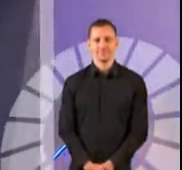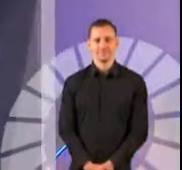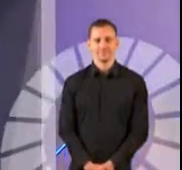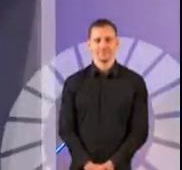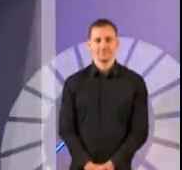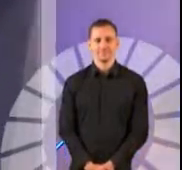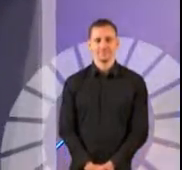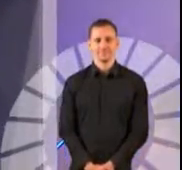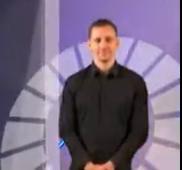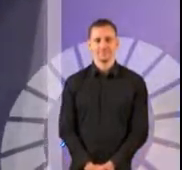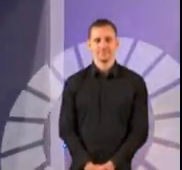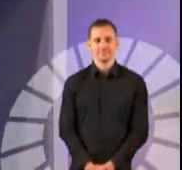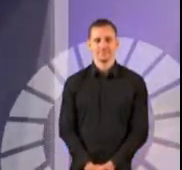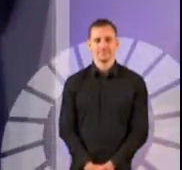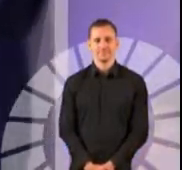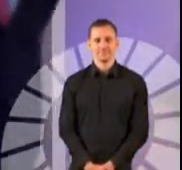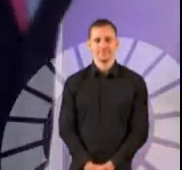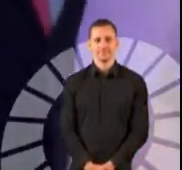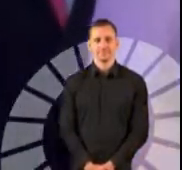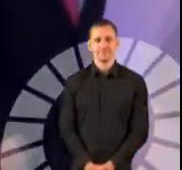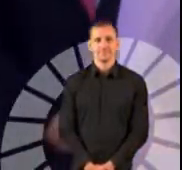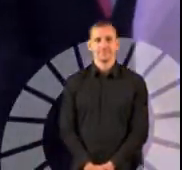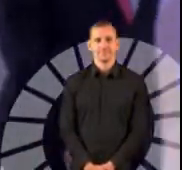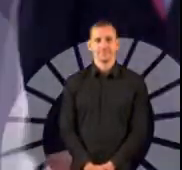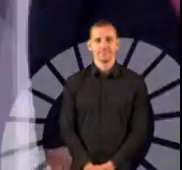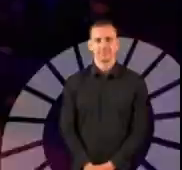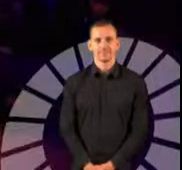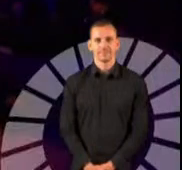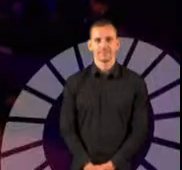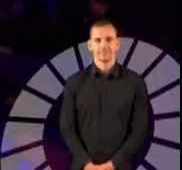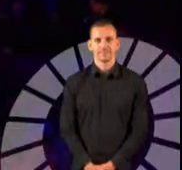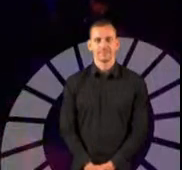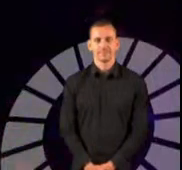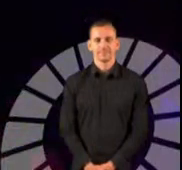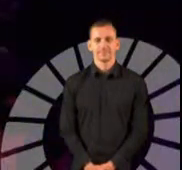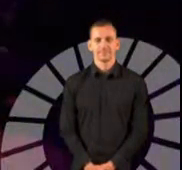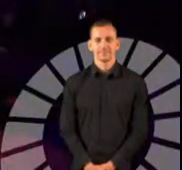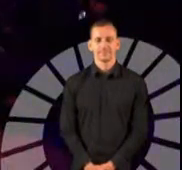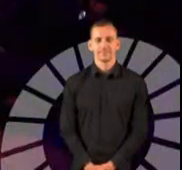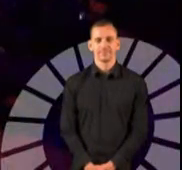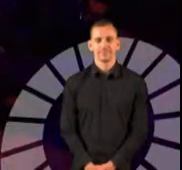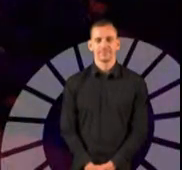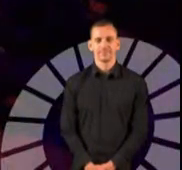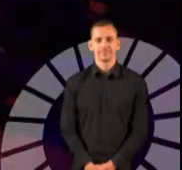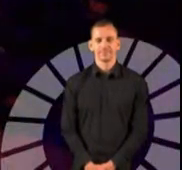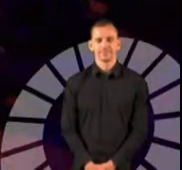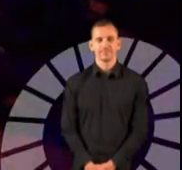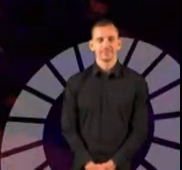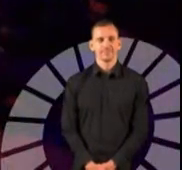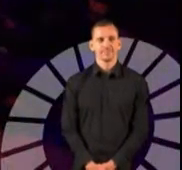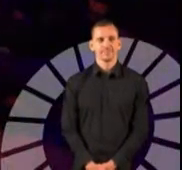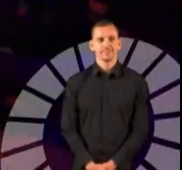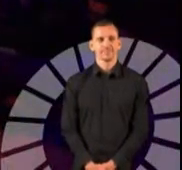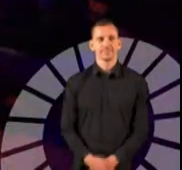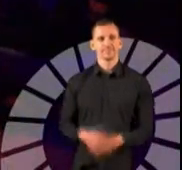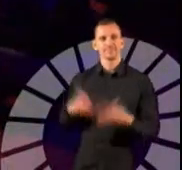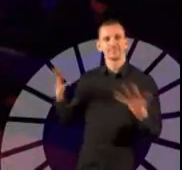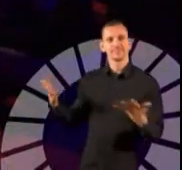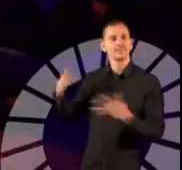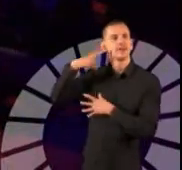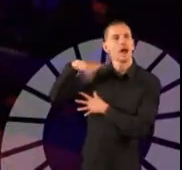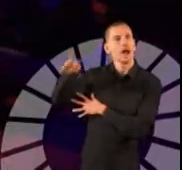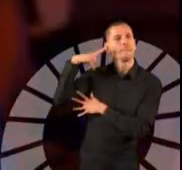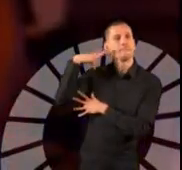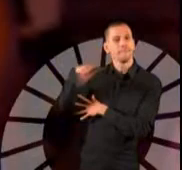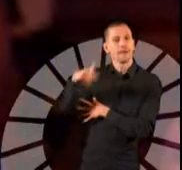Okay, and it is hot outside. We hear you. Greetings from the White House, yes. President Macron,